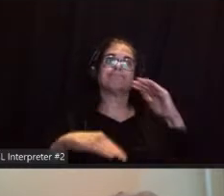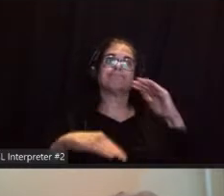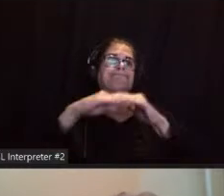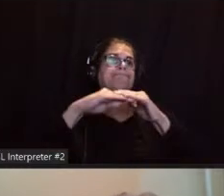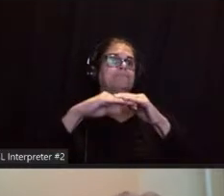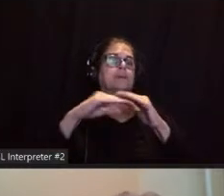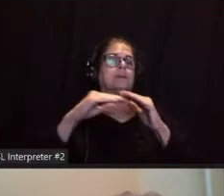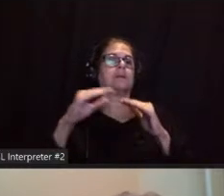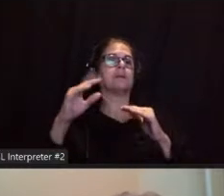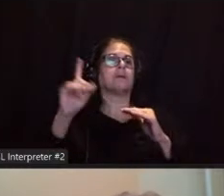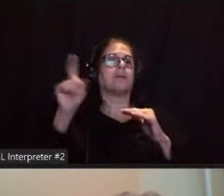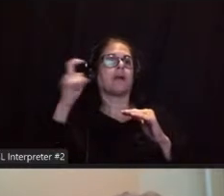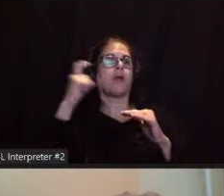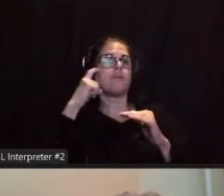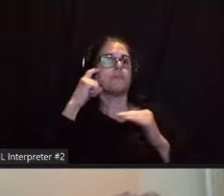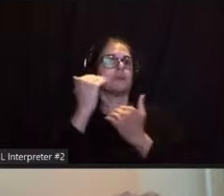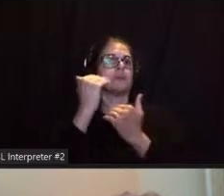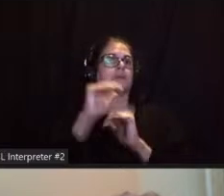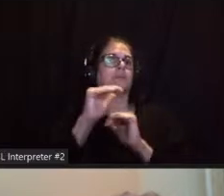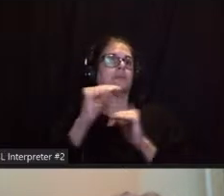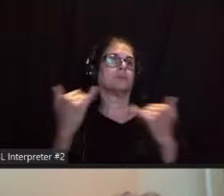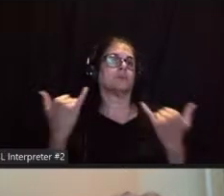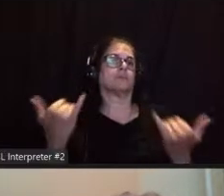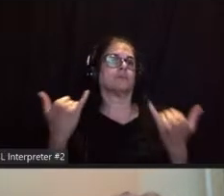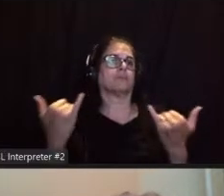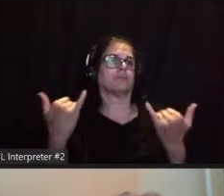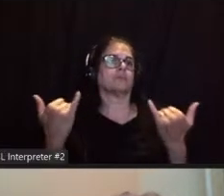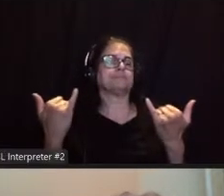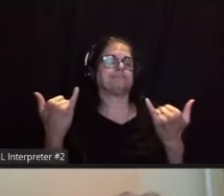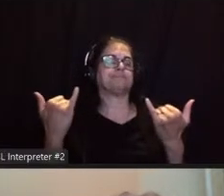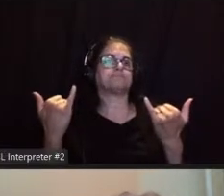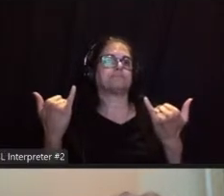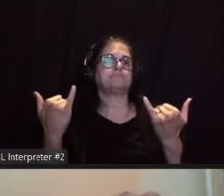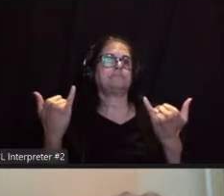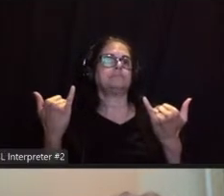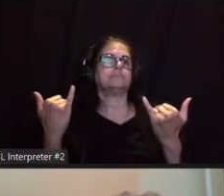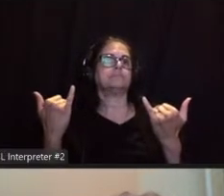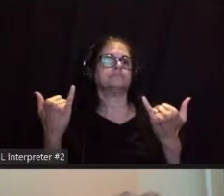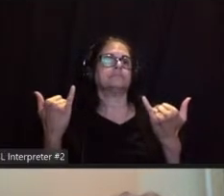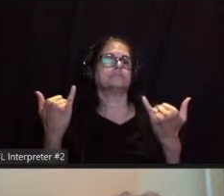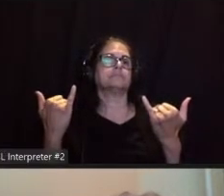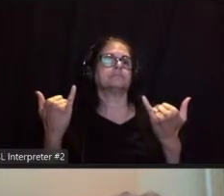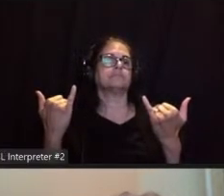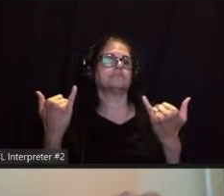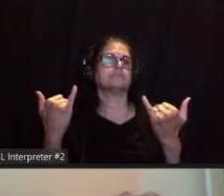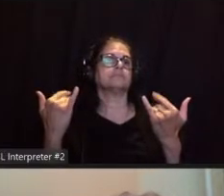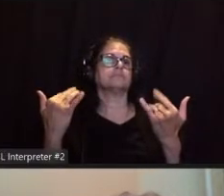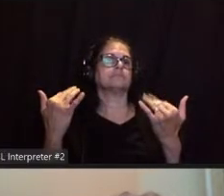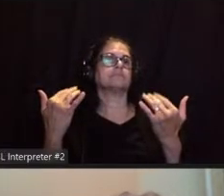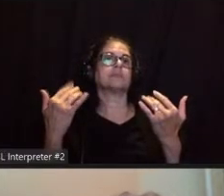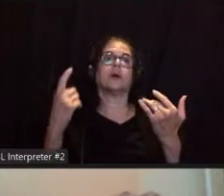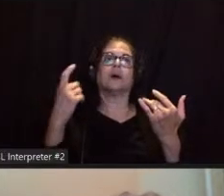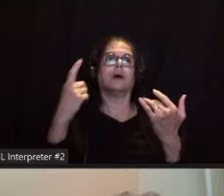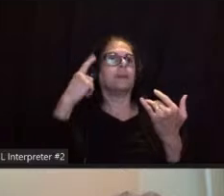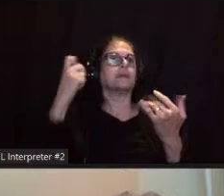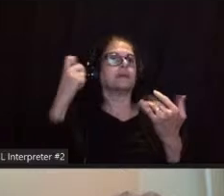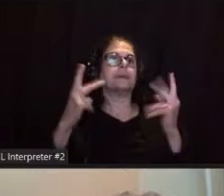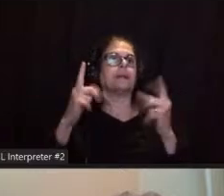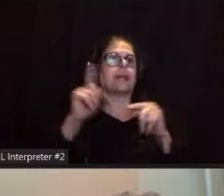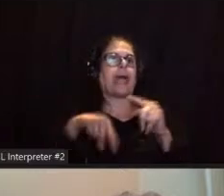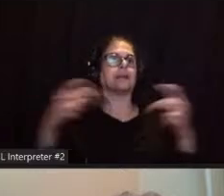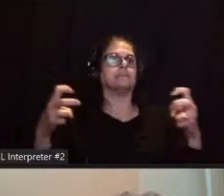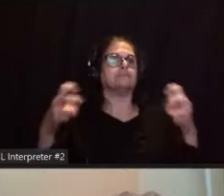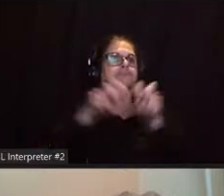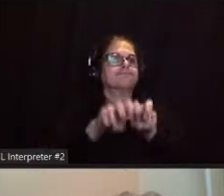that we have for what we're area to cable and still maintain the social distancing and other guidelines